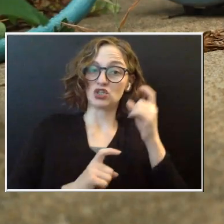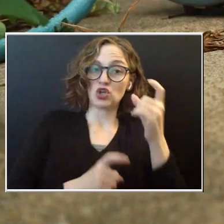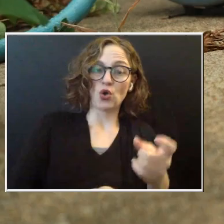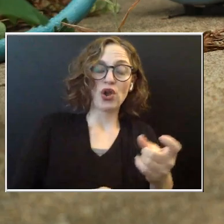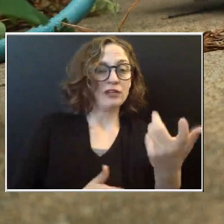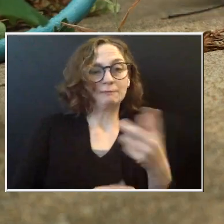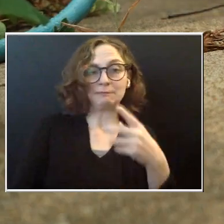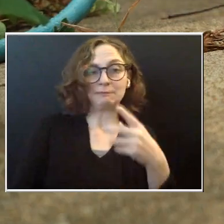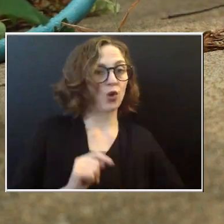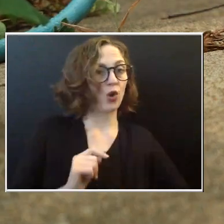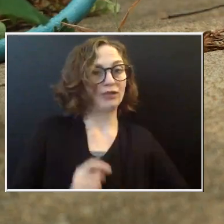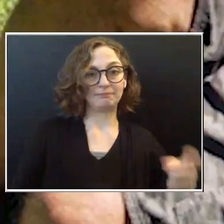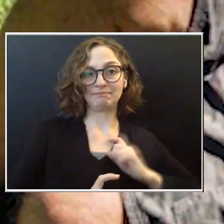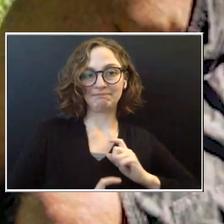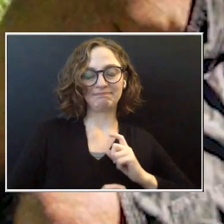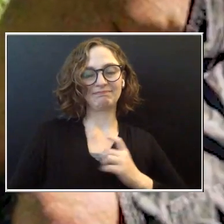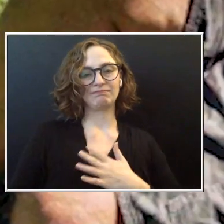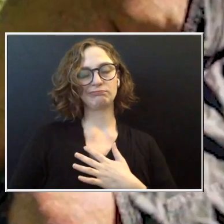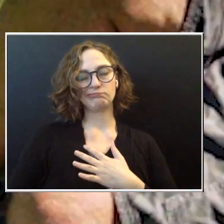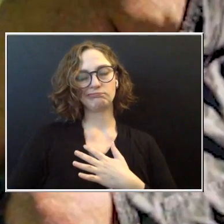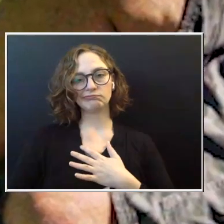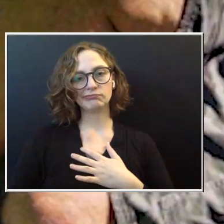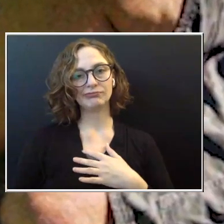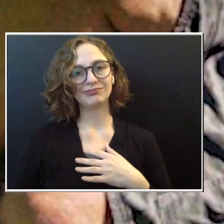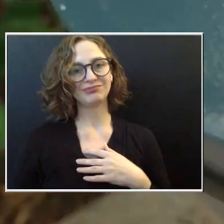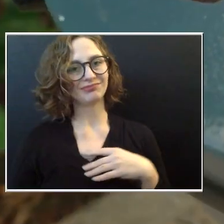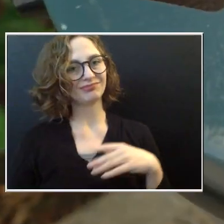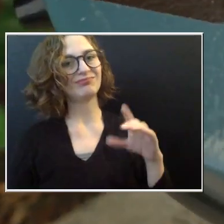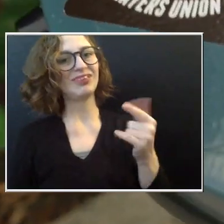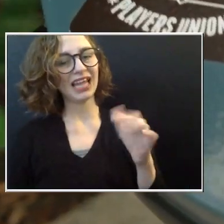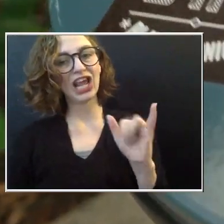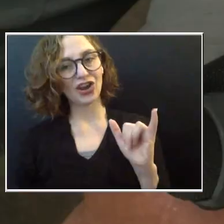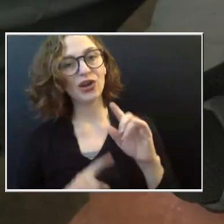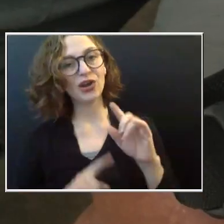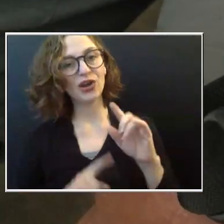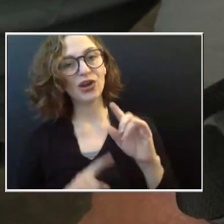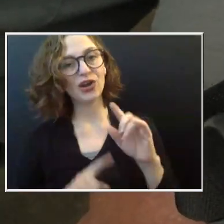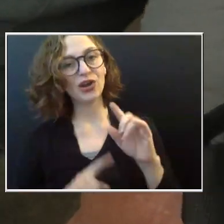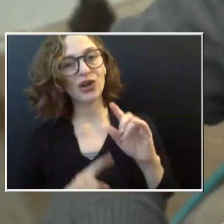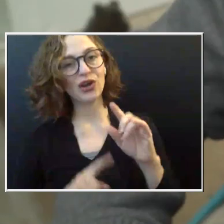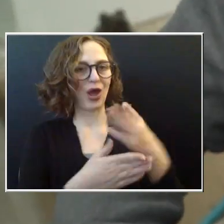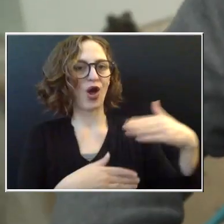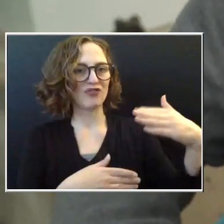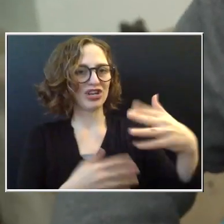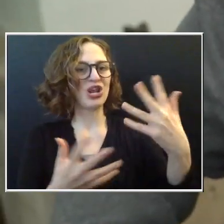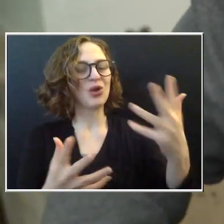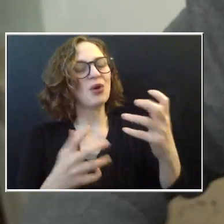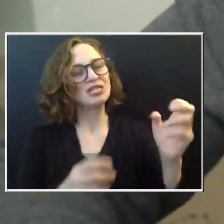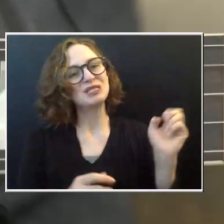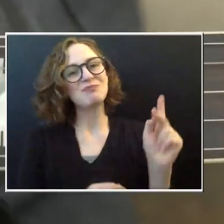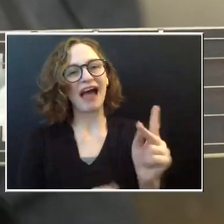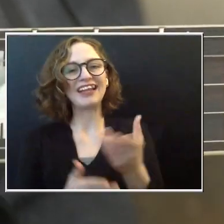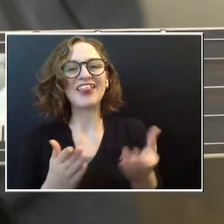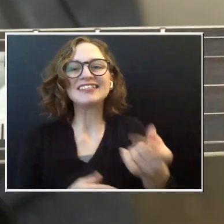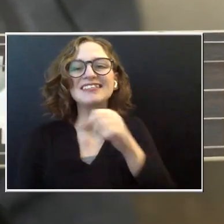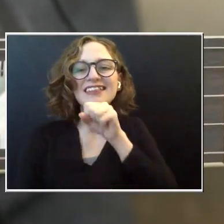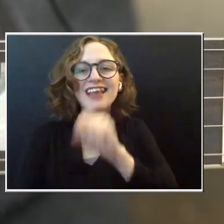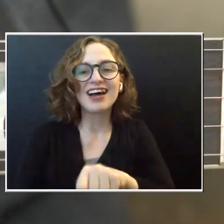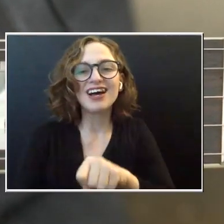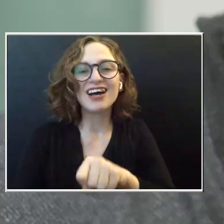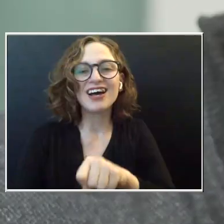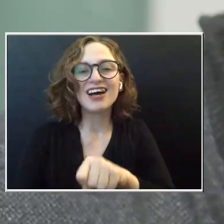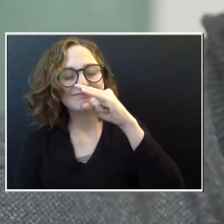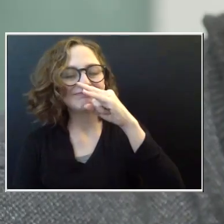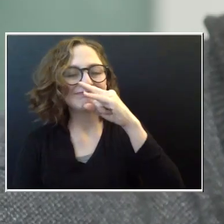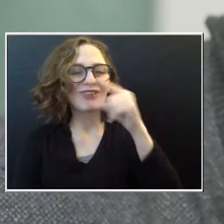get back to the things he loves, the kids and grandkids, and his passion, music. As